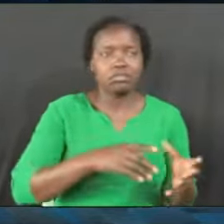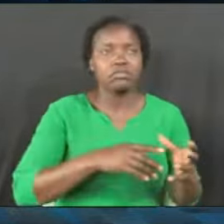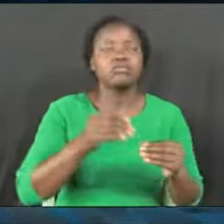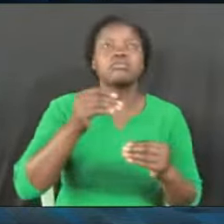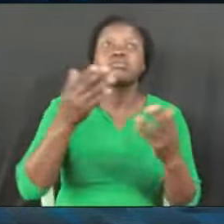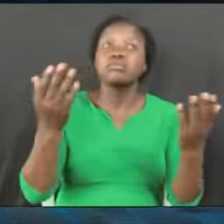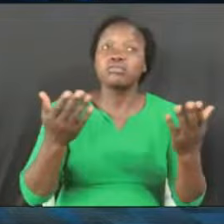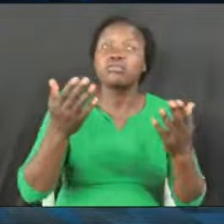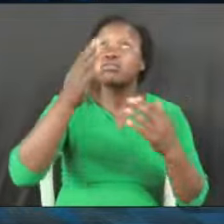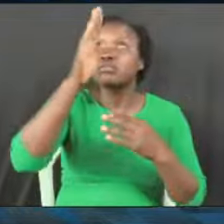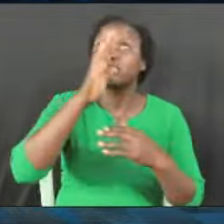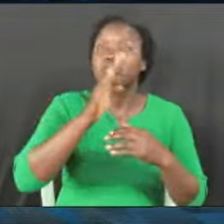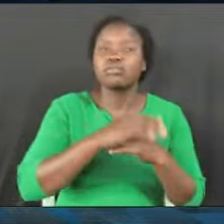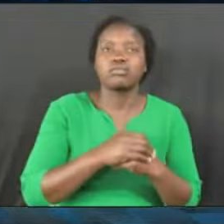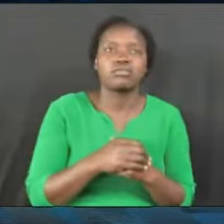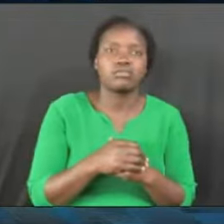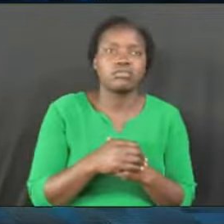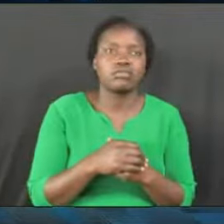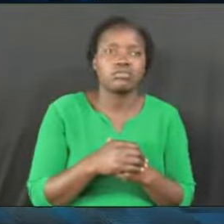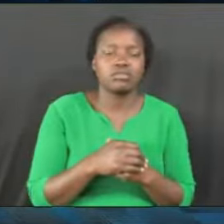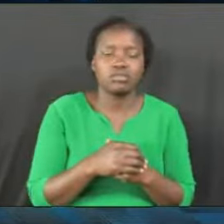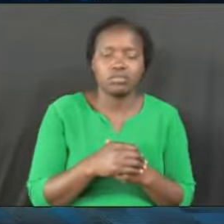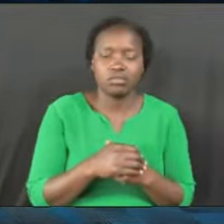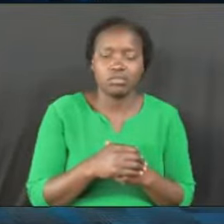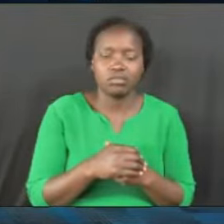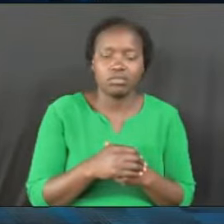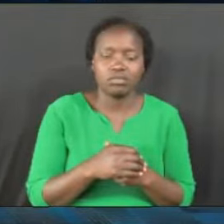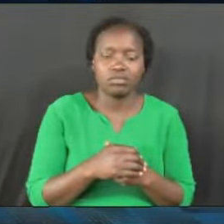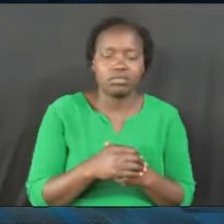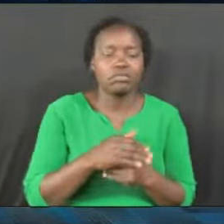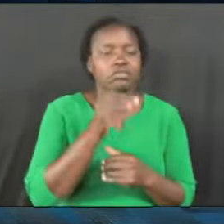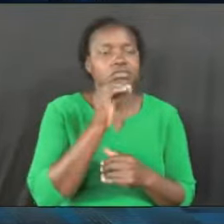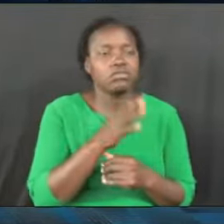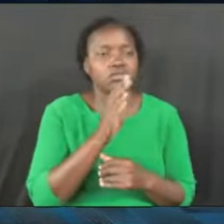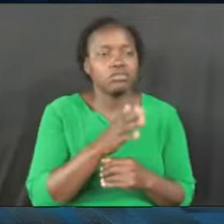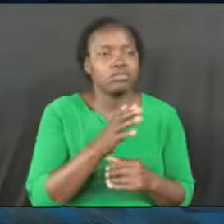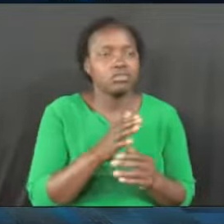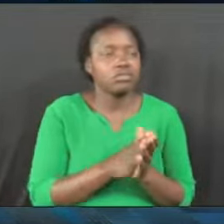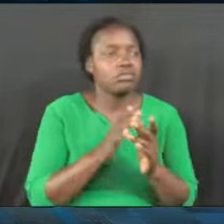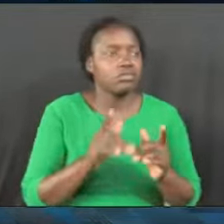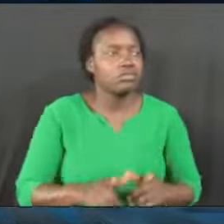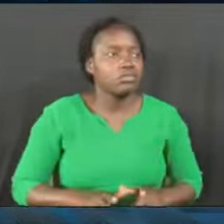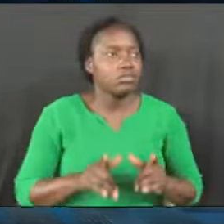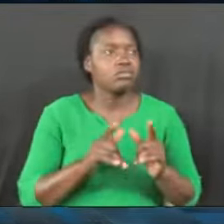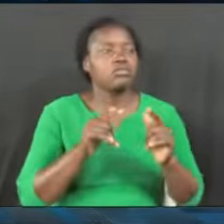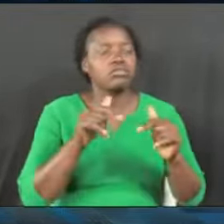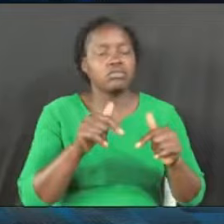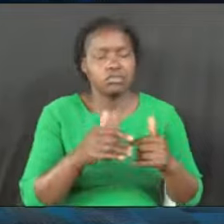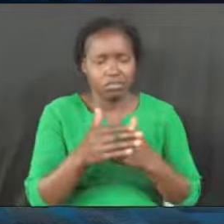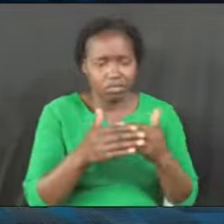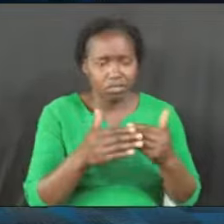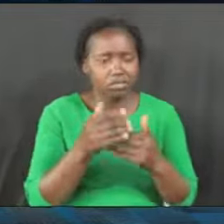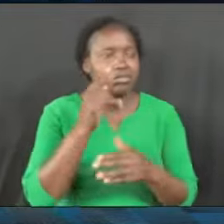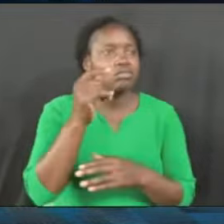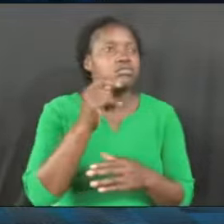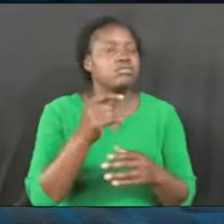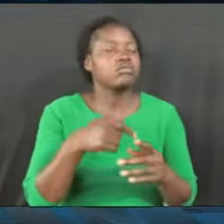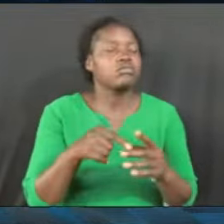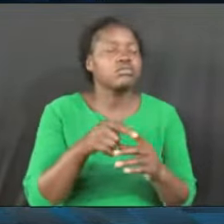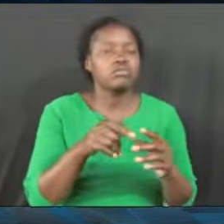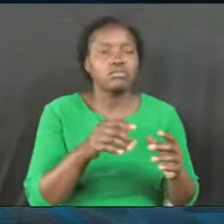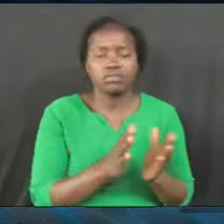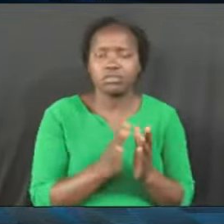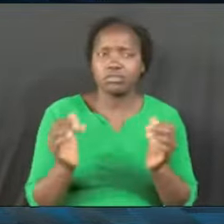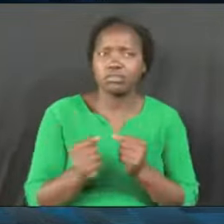God. How you speak, how you live ought to be a testament to our sovereign God.